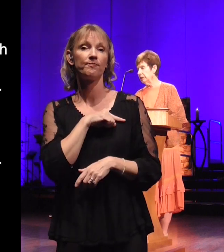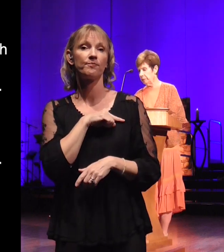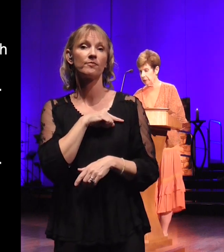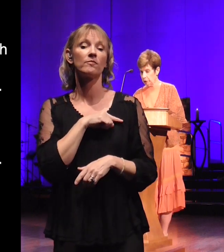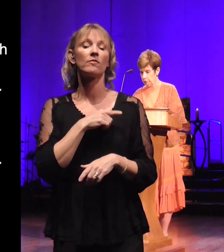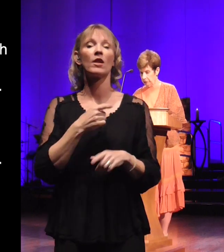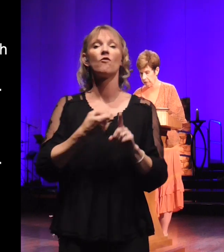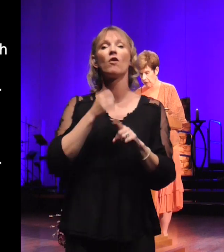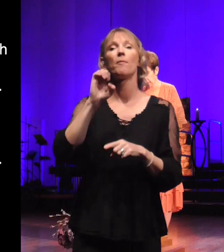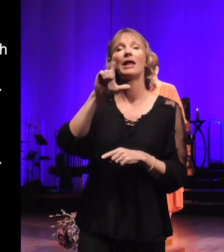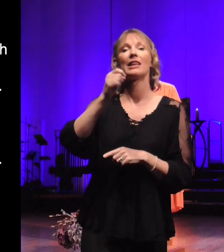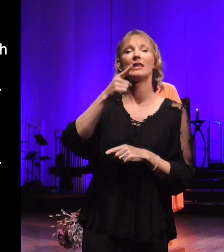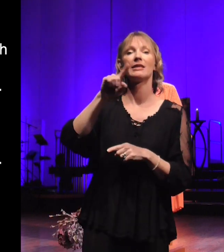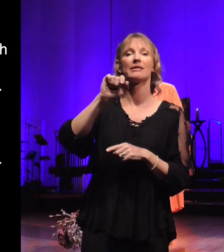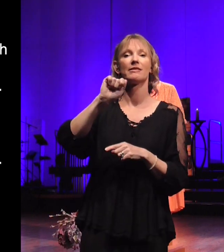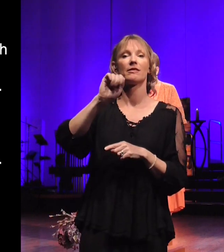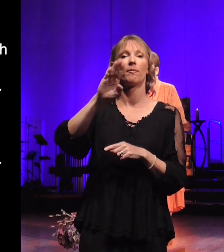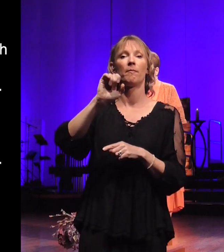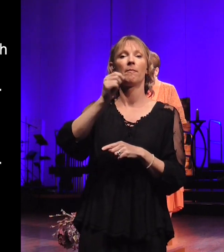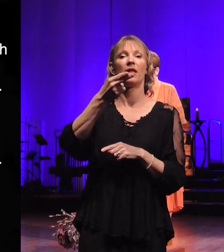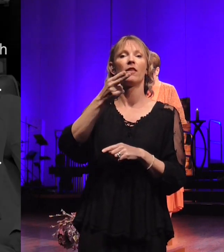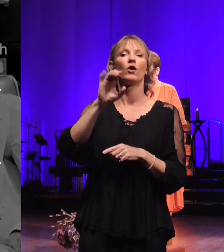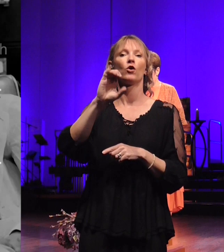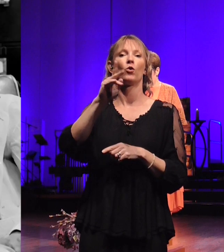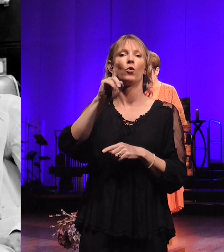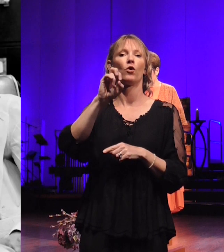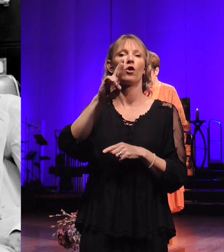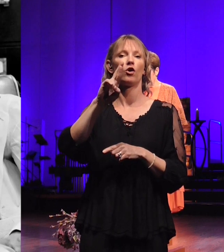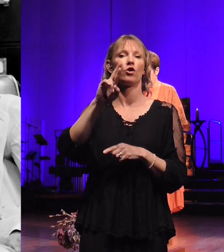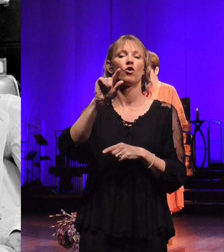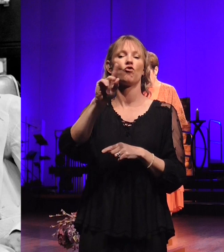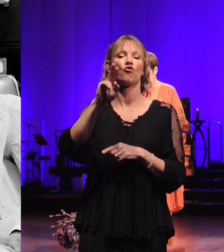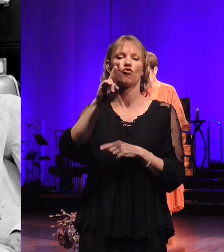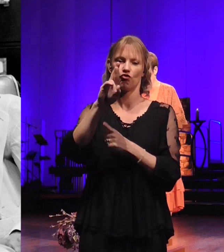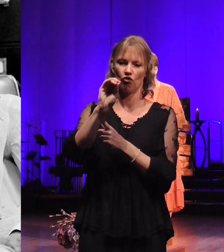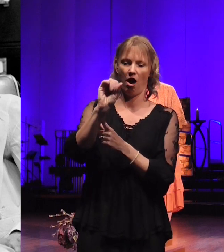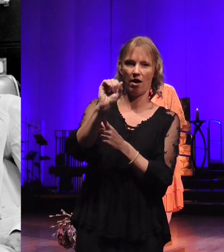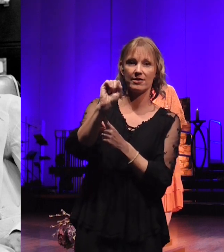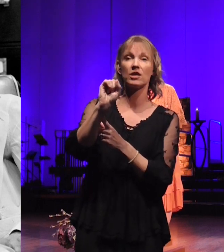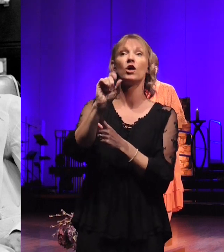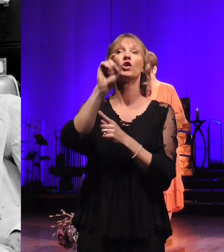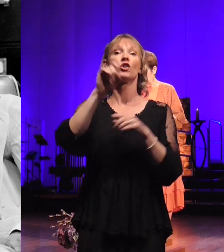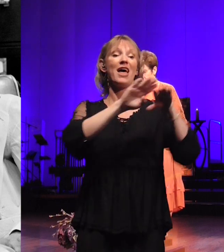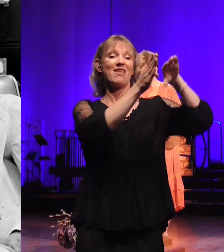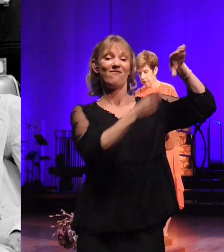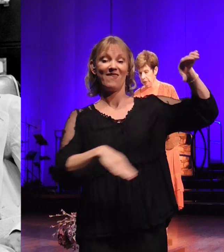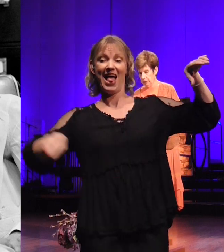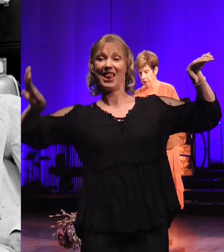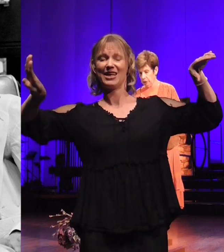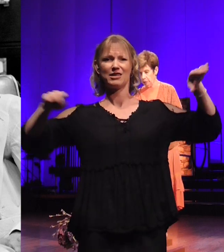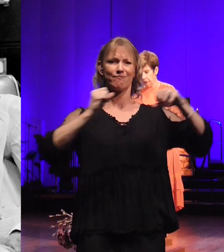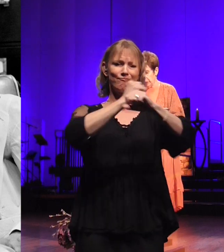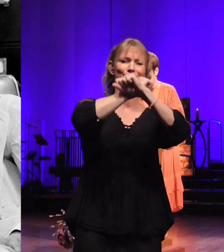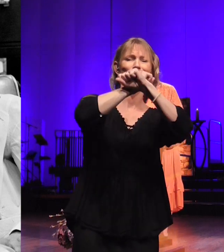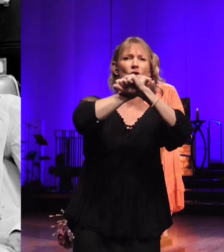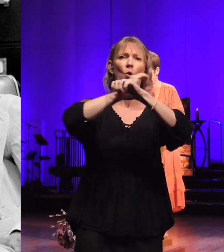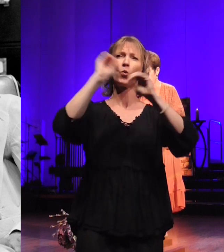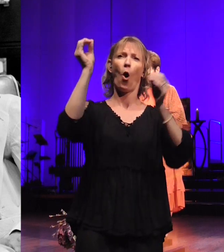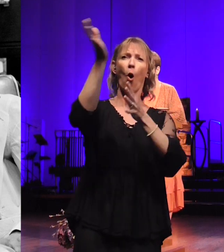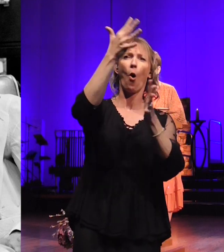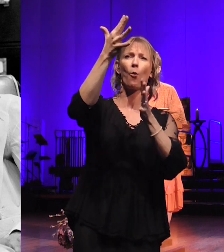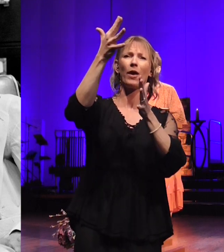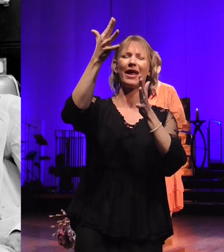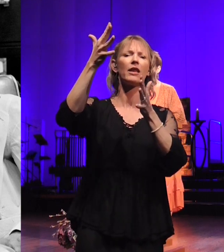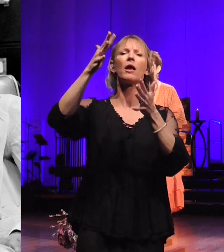from Elizabeth Kubler-Ross, should you shield the valleys from the windstorms, you would never see